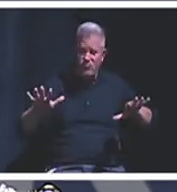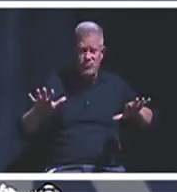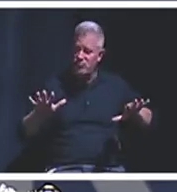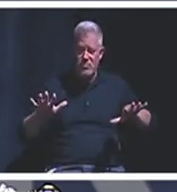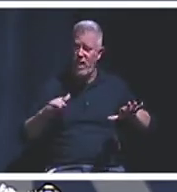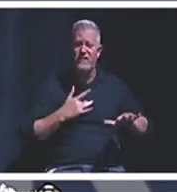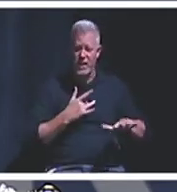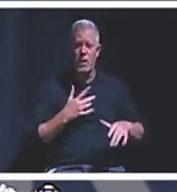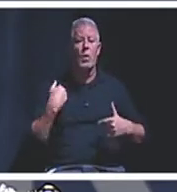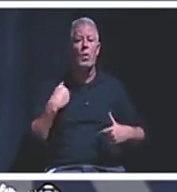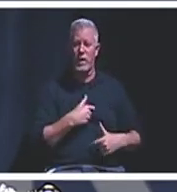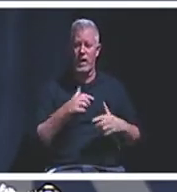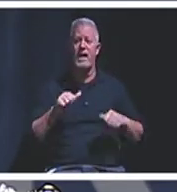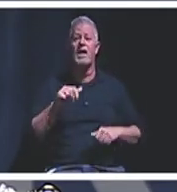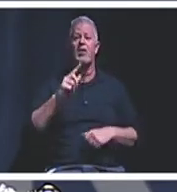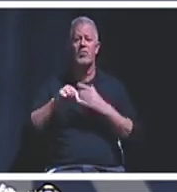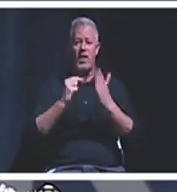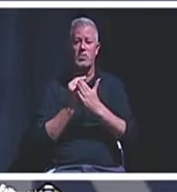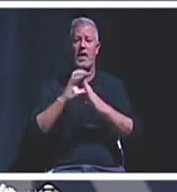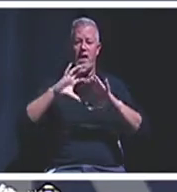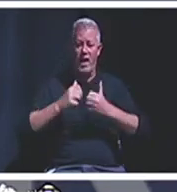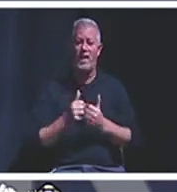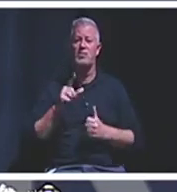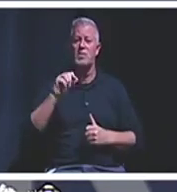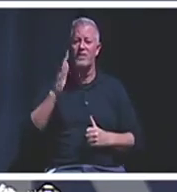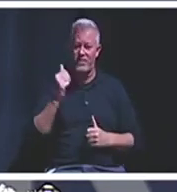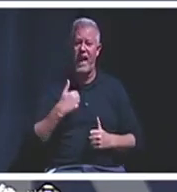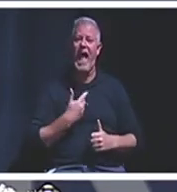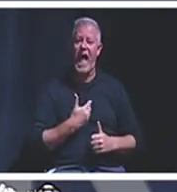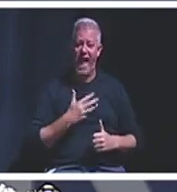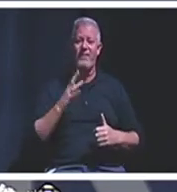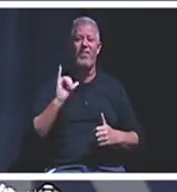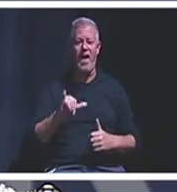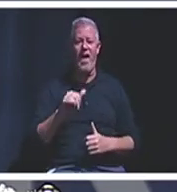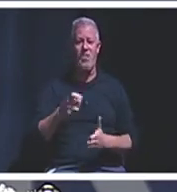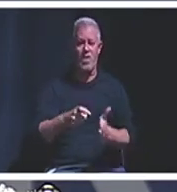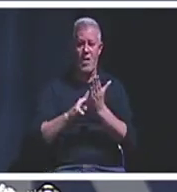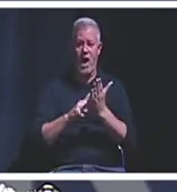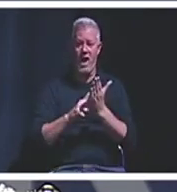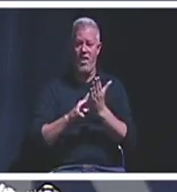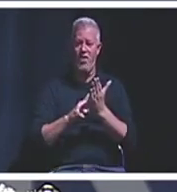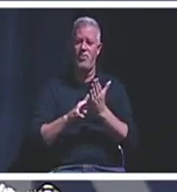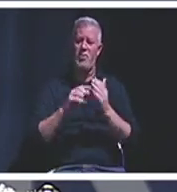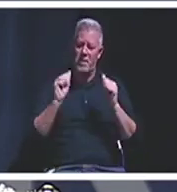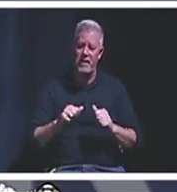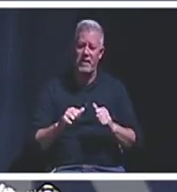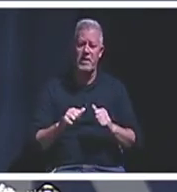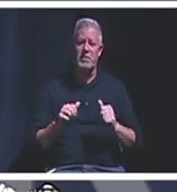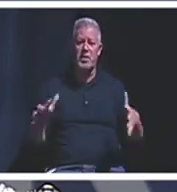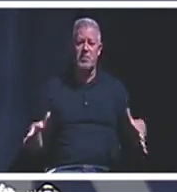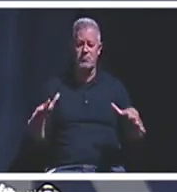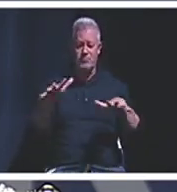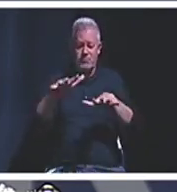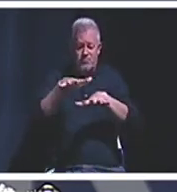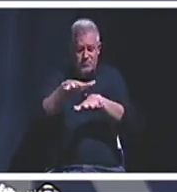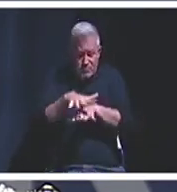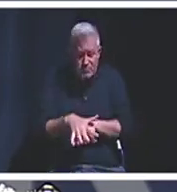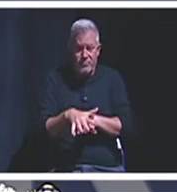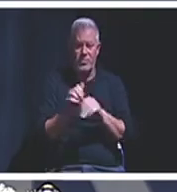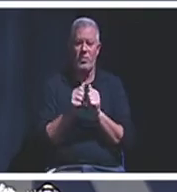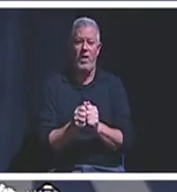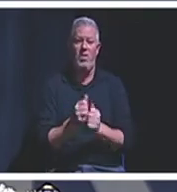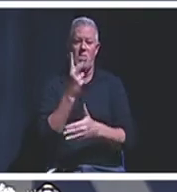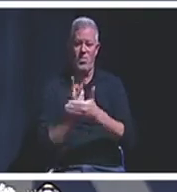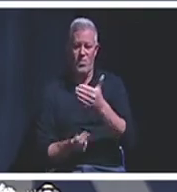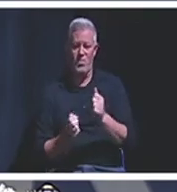we, the graduating class of 2015, possess the it factor, that rare ability to be successful in our careers while also